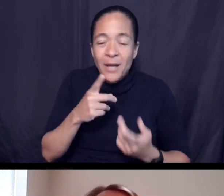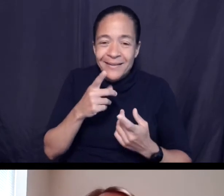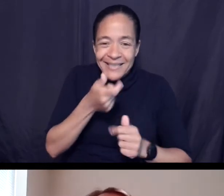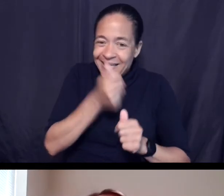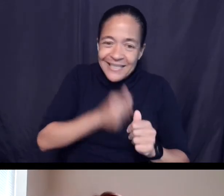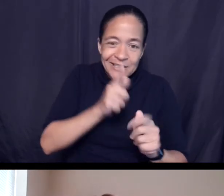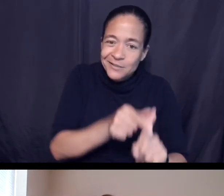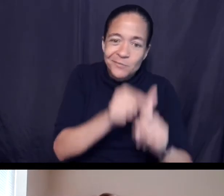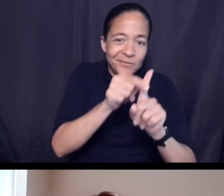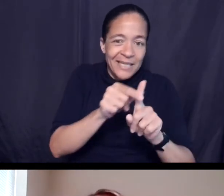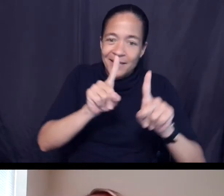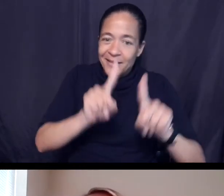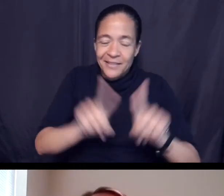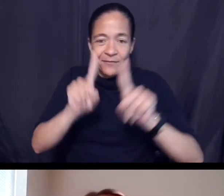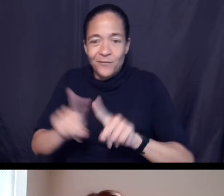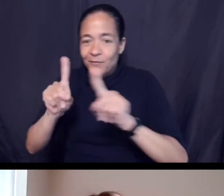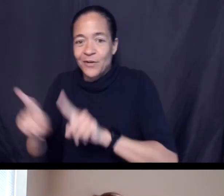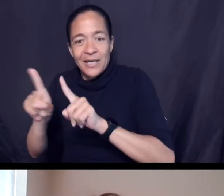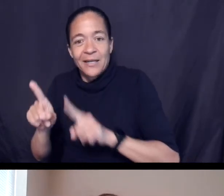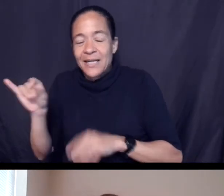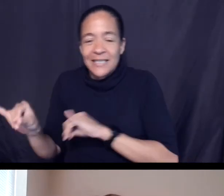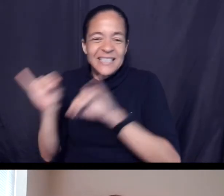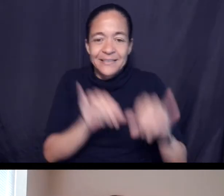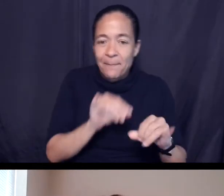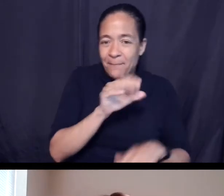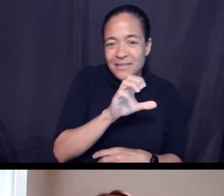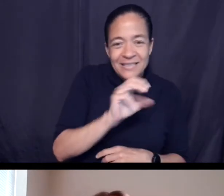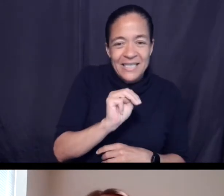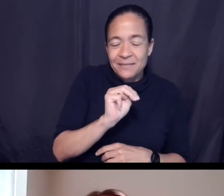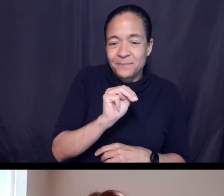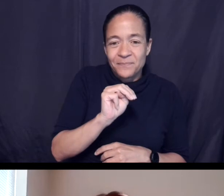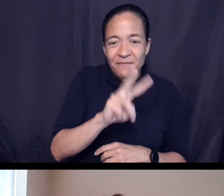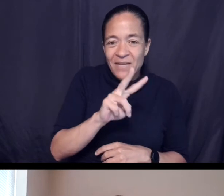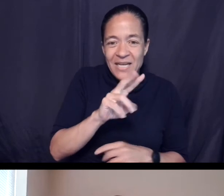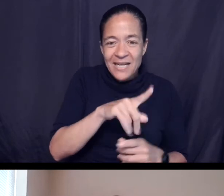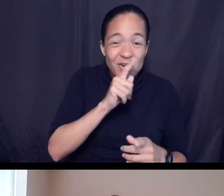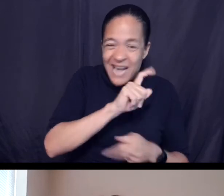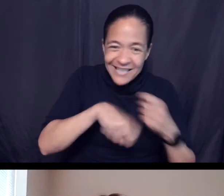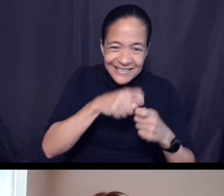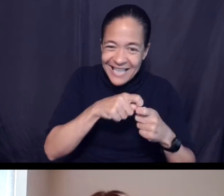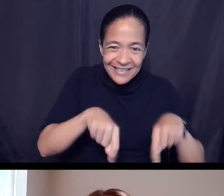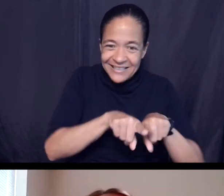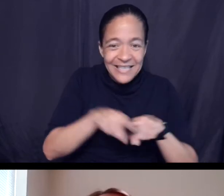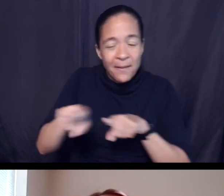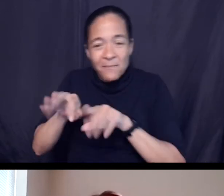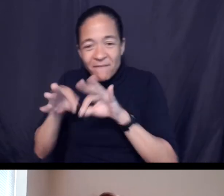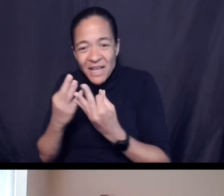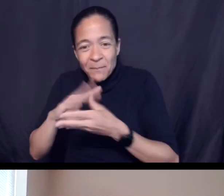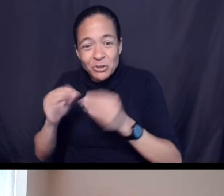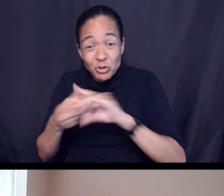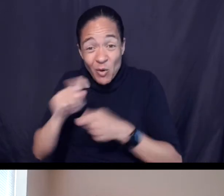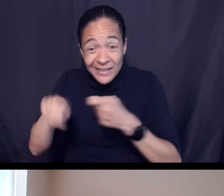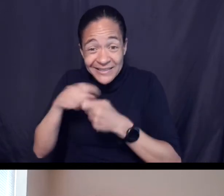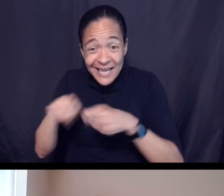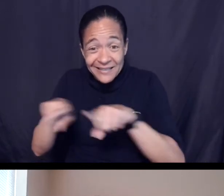bit different. Just like no two kids with congenital CMV are exactly the same, no family story is exactly the